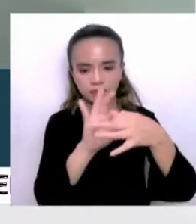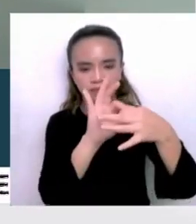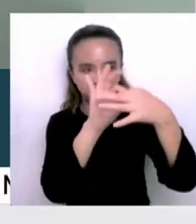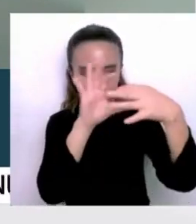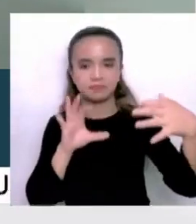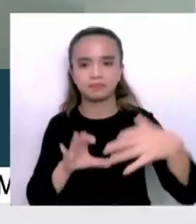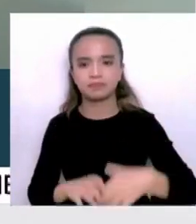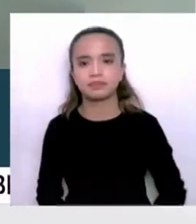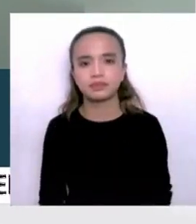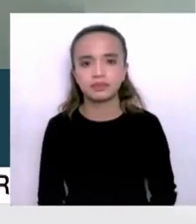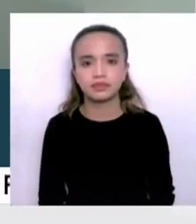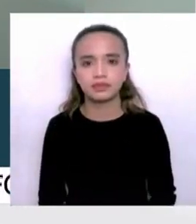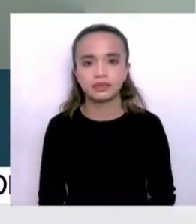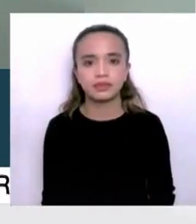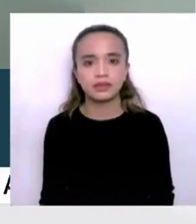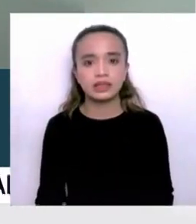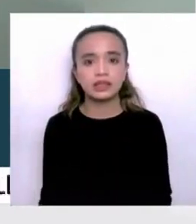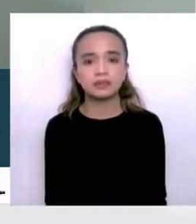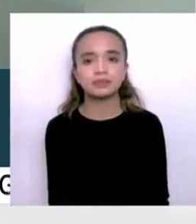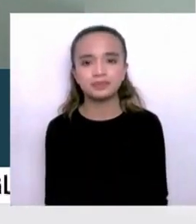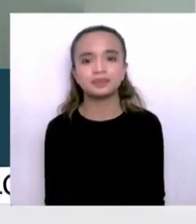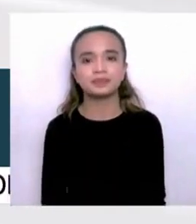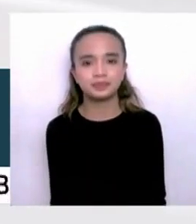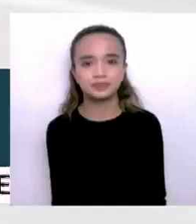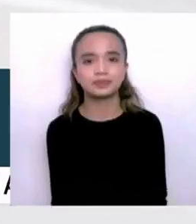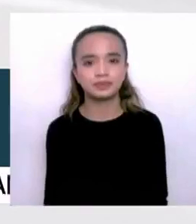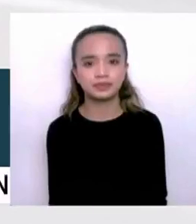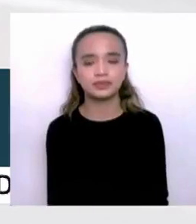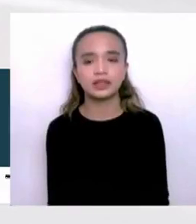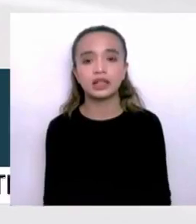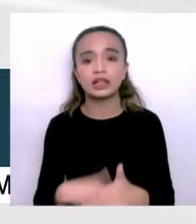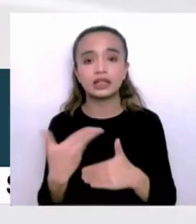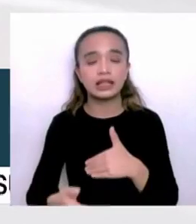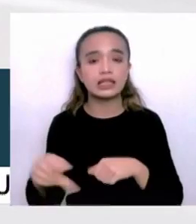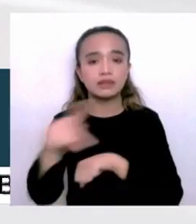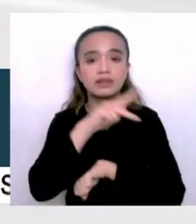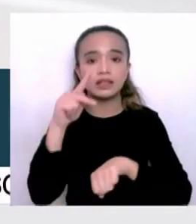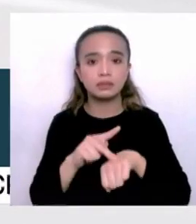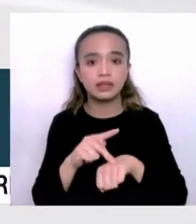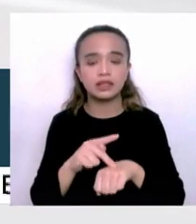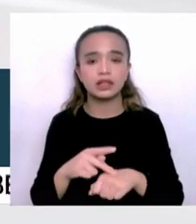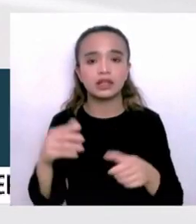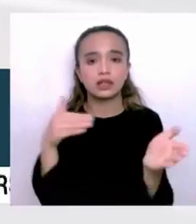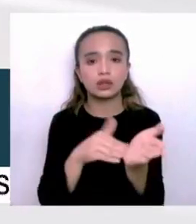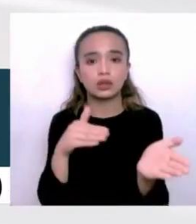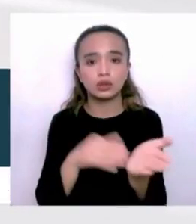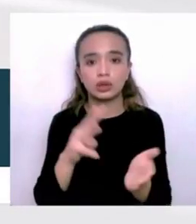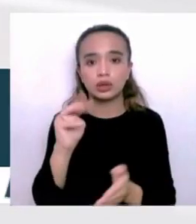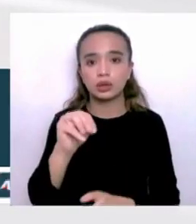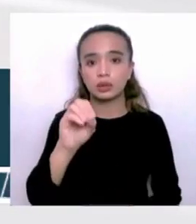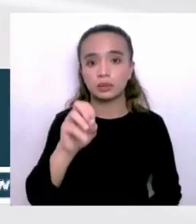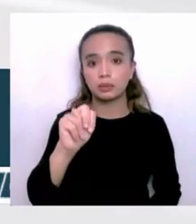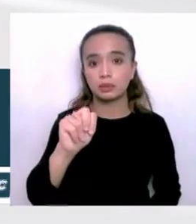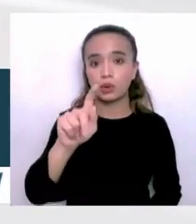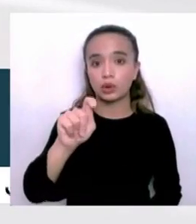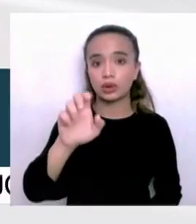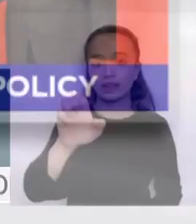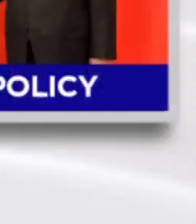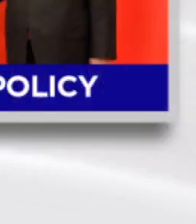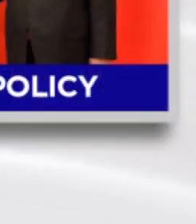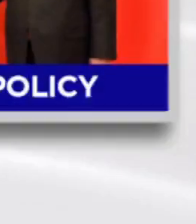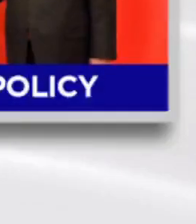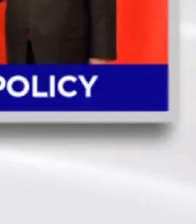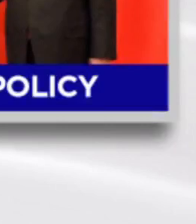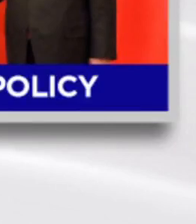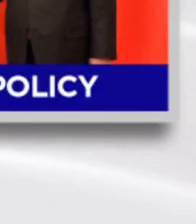China. All right, let's go to your prescription for the Philippines now, Dr. Montemayor. Before you are 6 images,